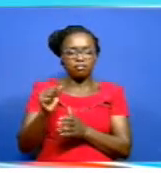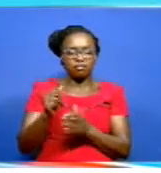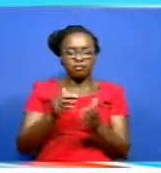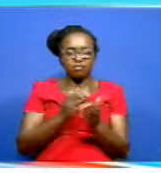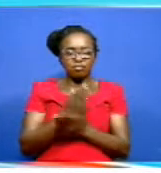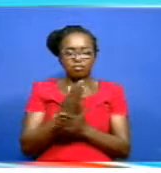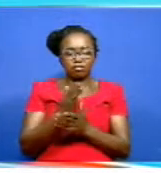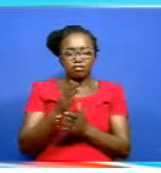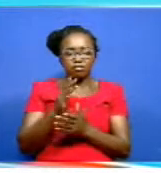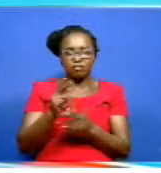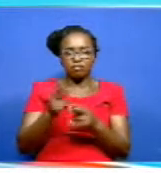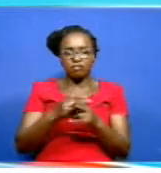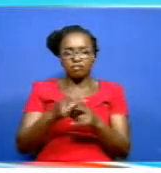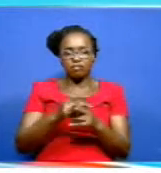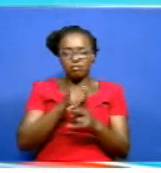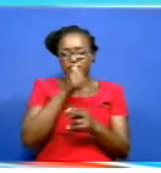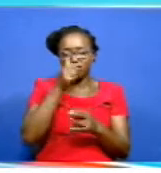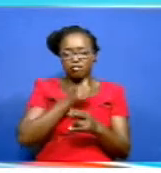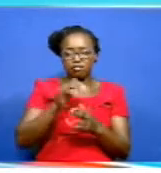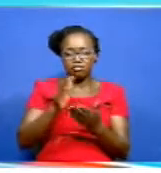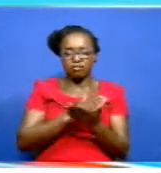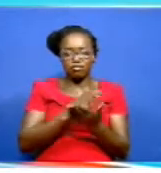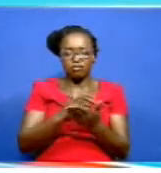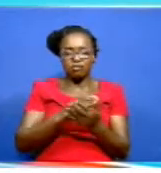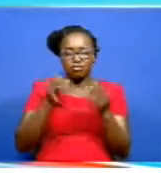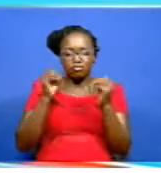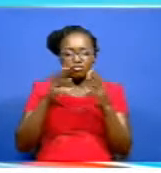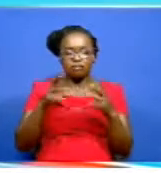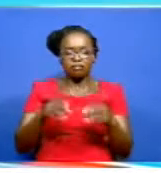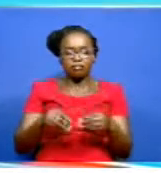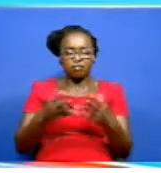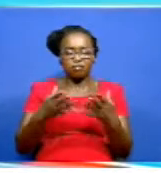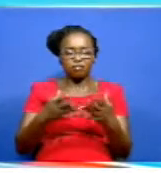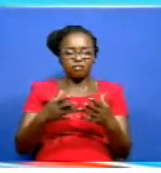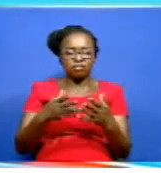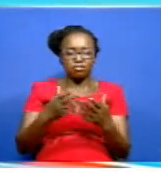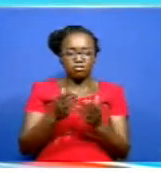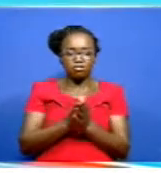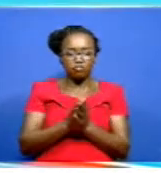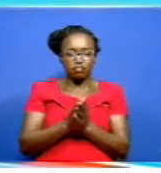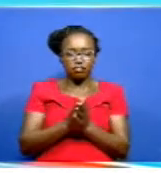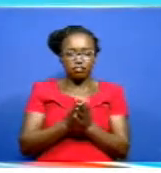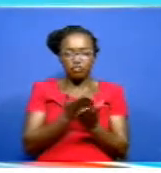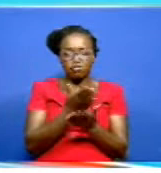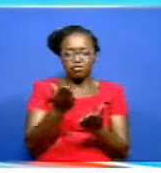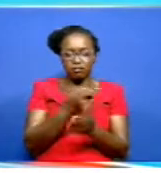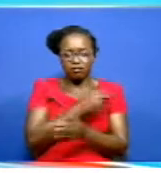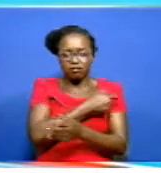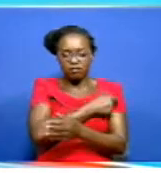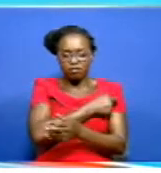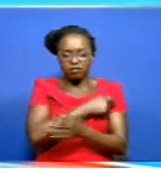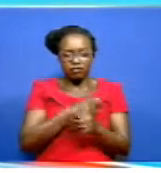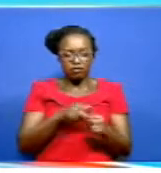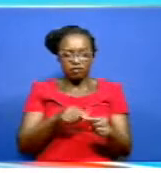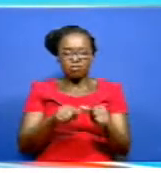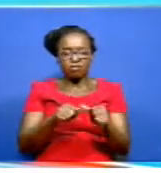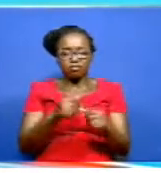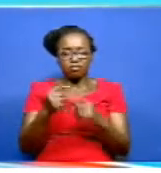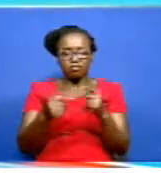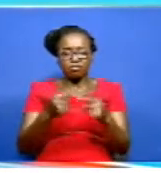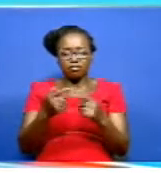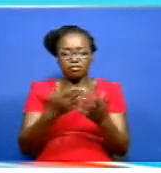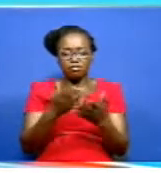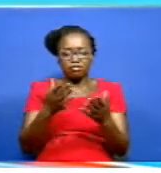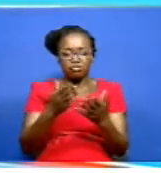the private sector has been given the green light to start bringing in the COVID-19 vaccine, that process is not skewed